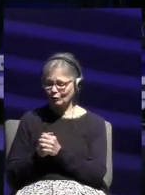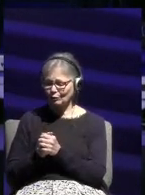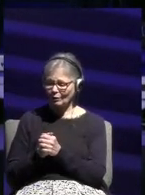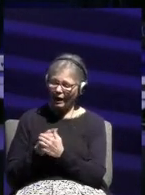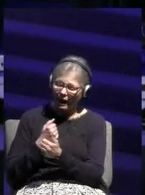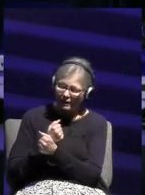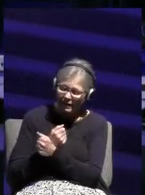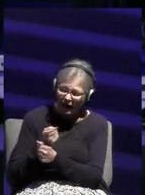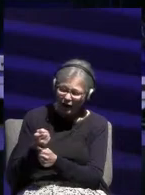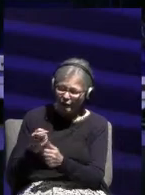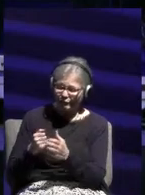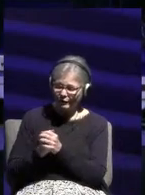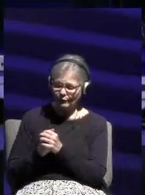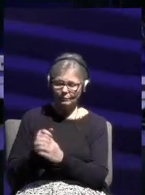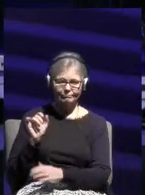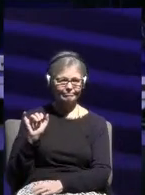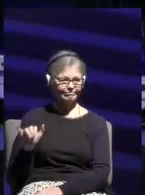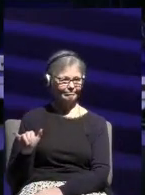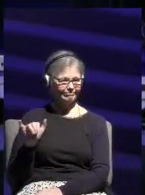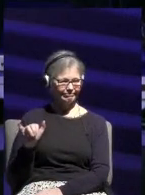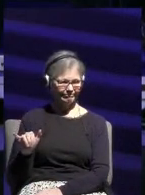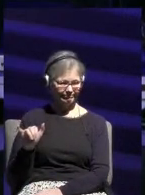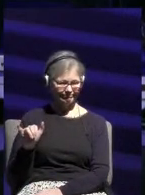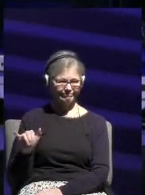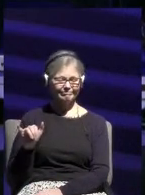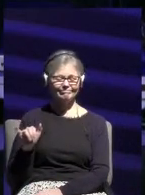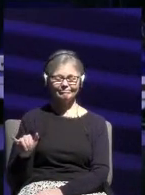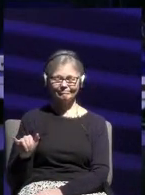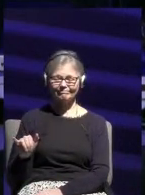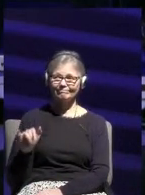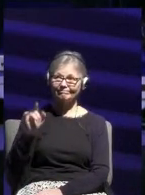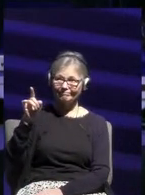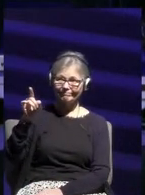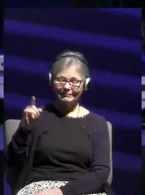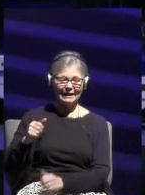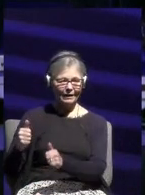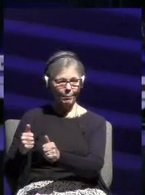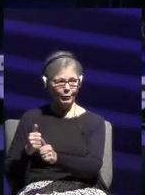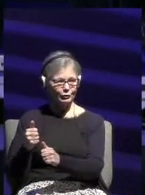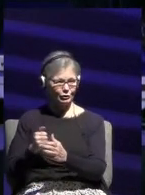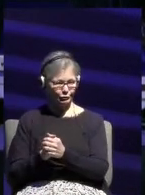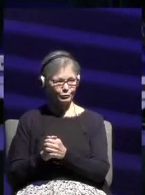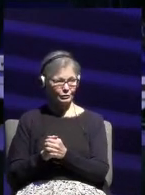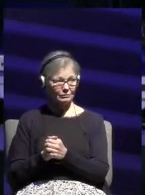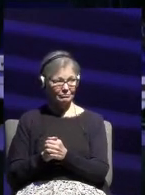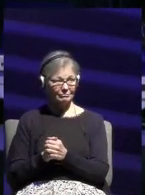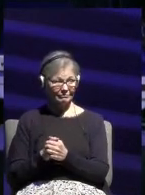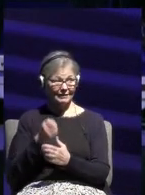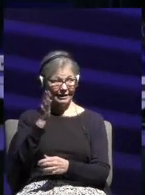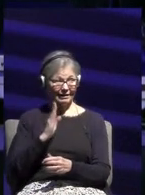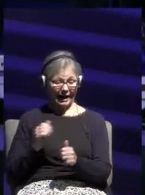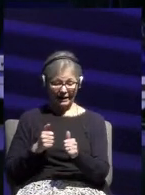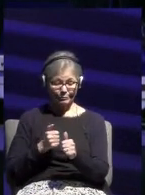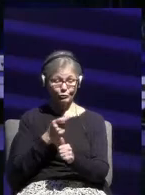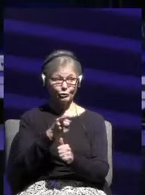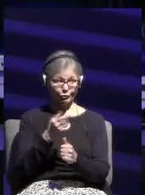to love you. That's what he does, and he pursues us. Turn to your neighbor and say, he's pursuing you right